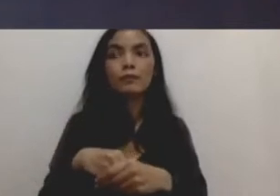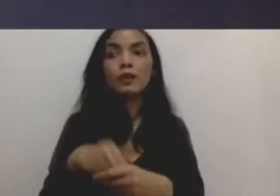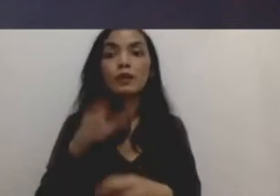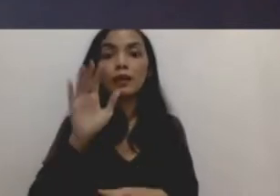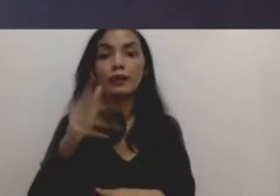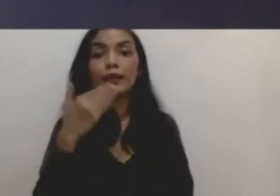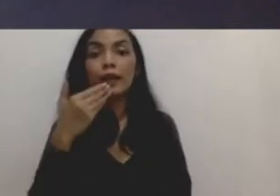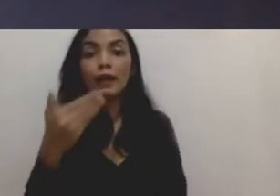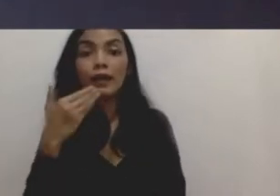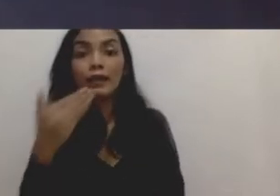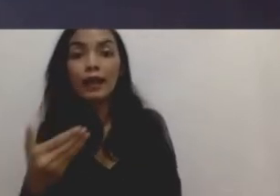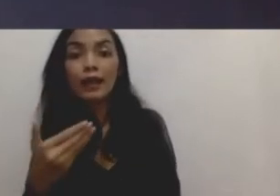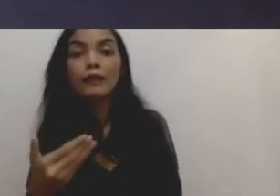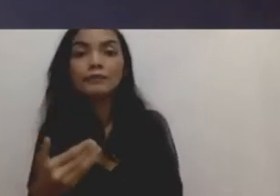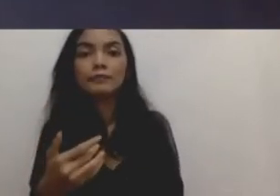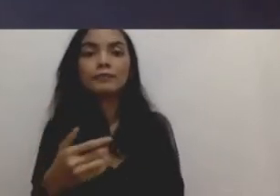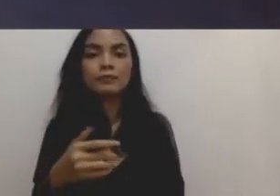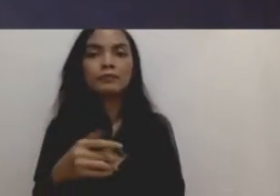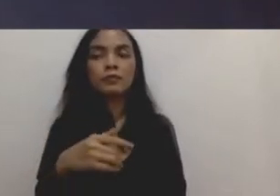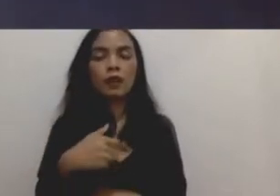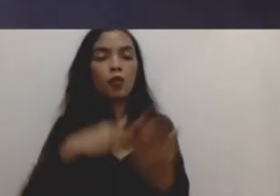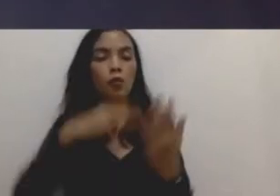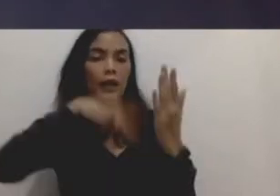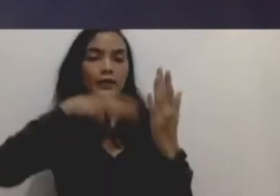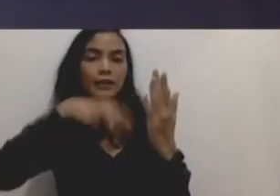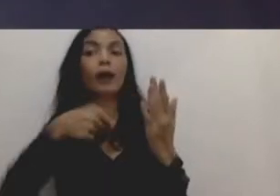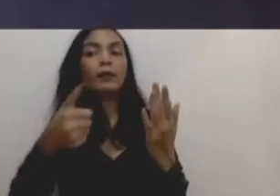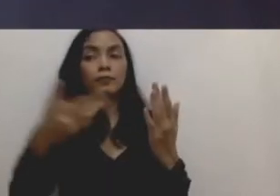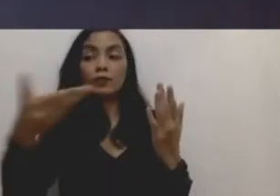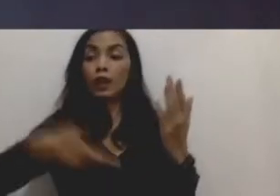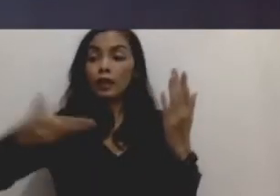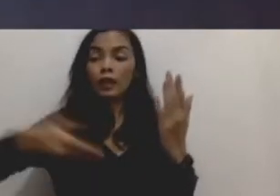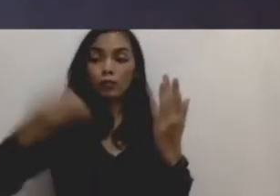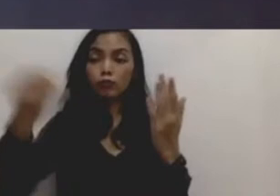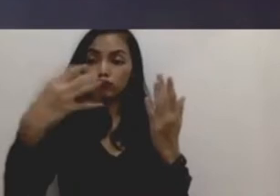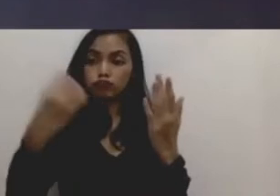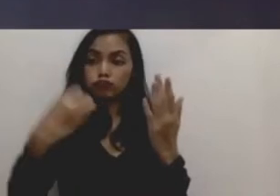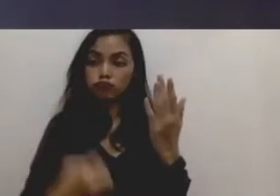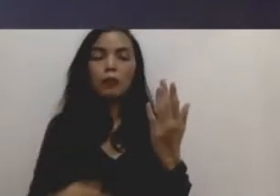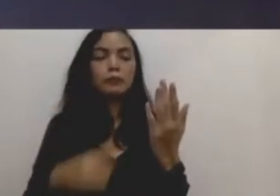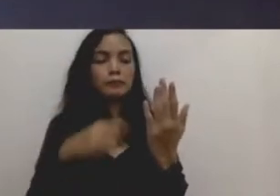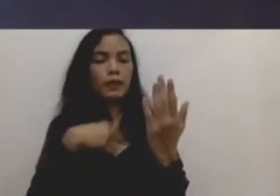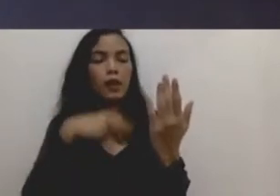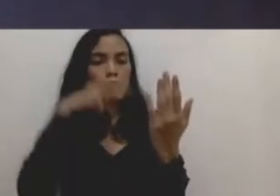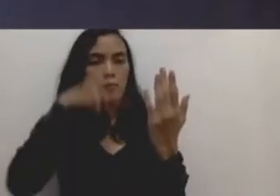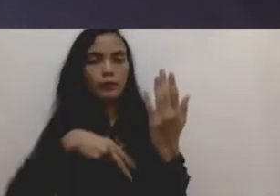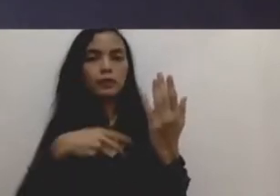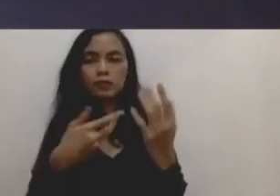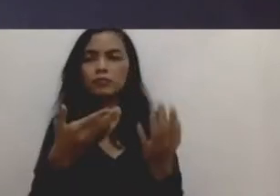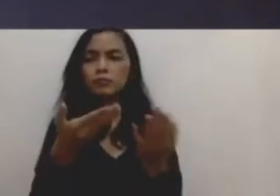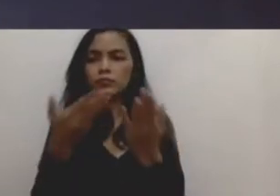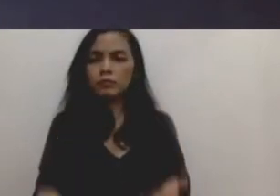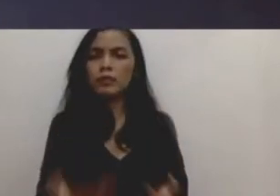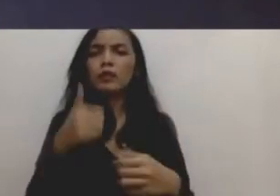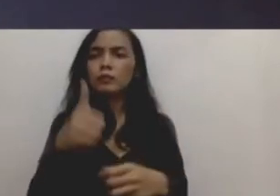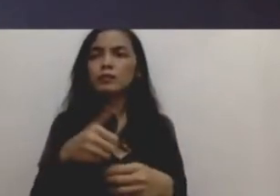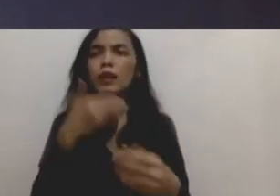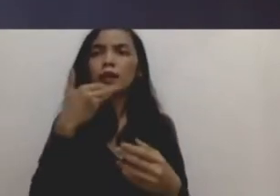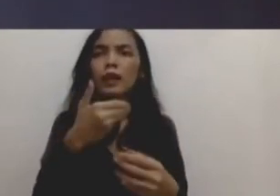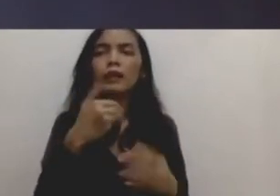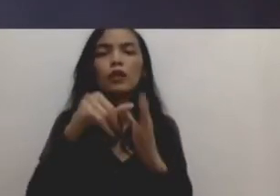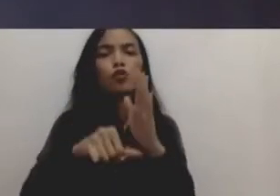questions or comments during Q&A session. So please send your questions to AdAmerica social media platforms on